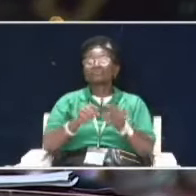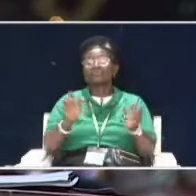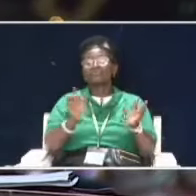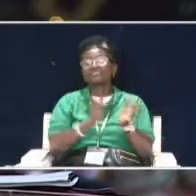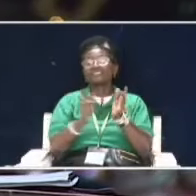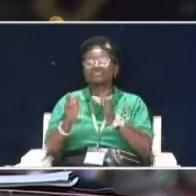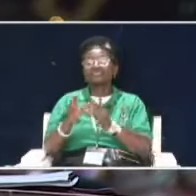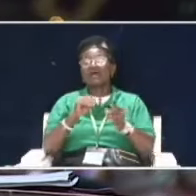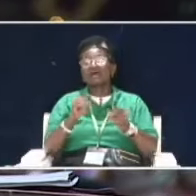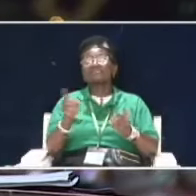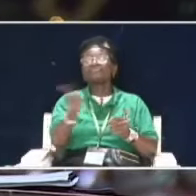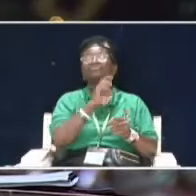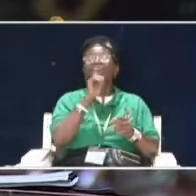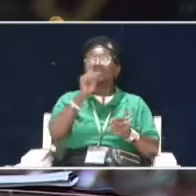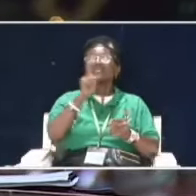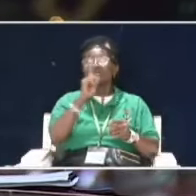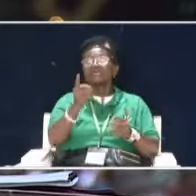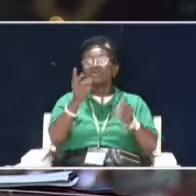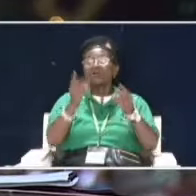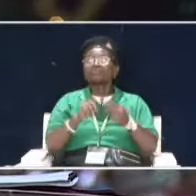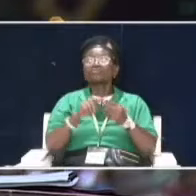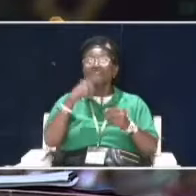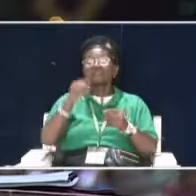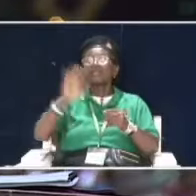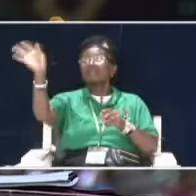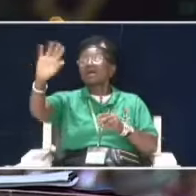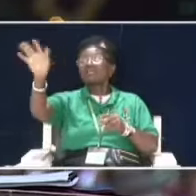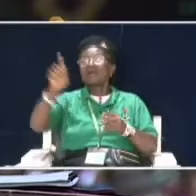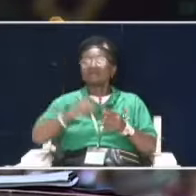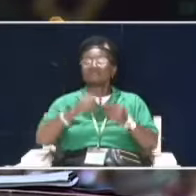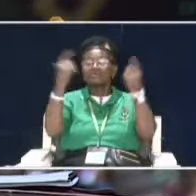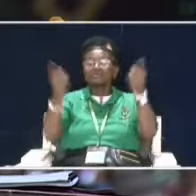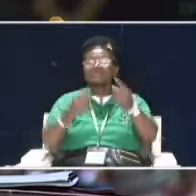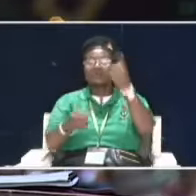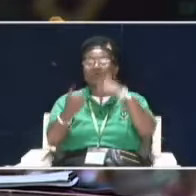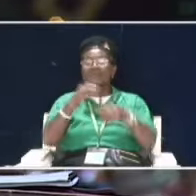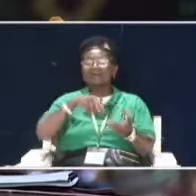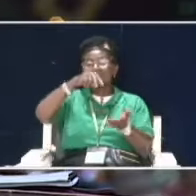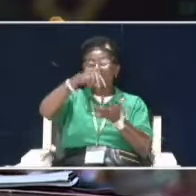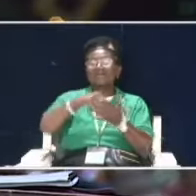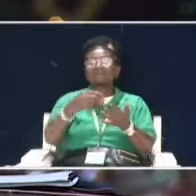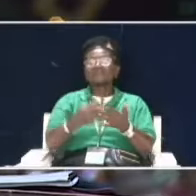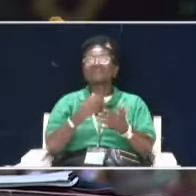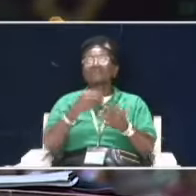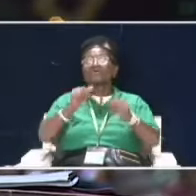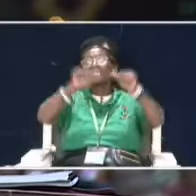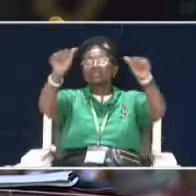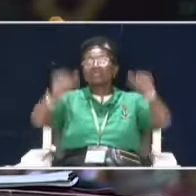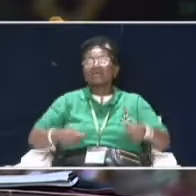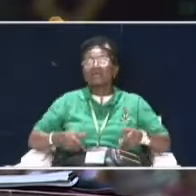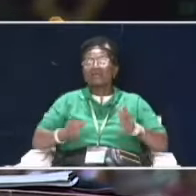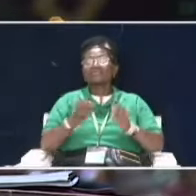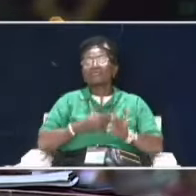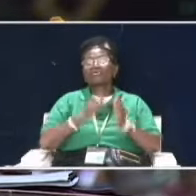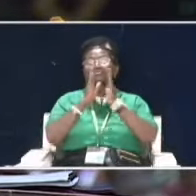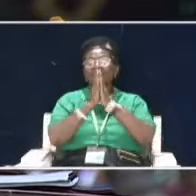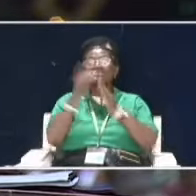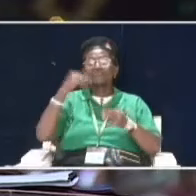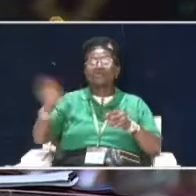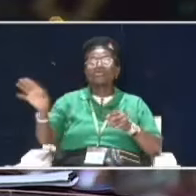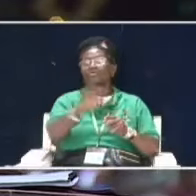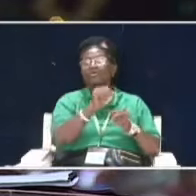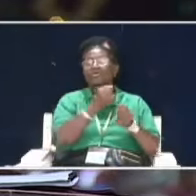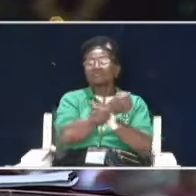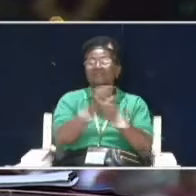sin, come and stand before the altar. Let's pray for your salvation.